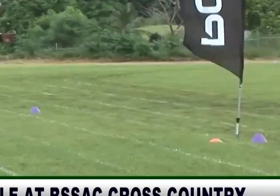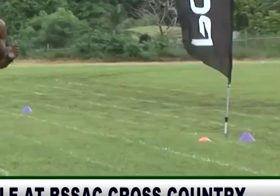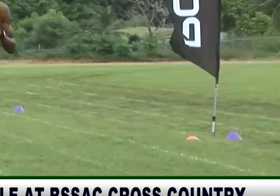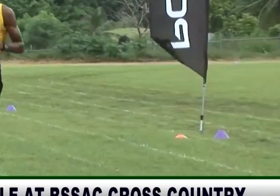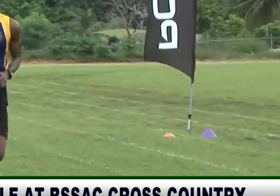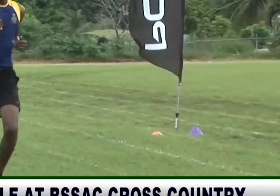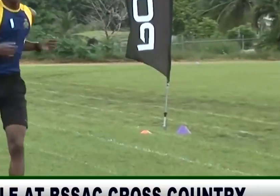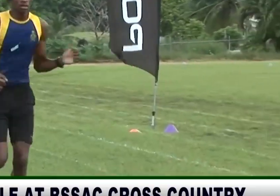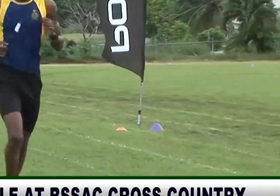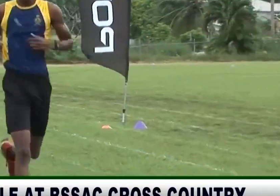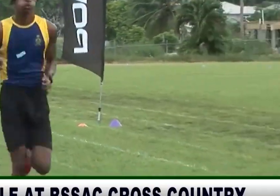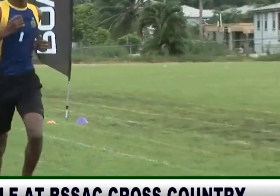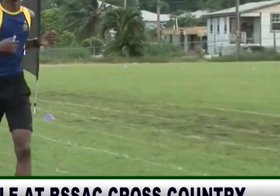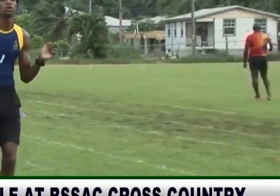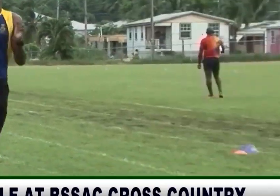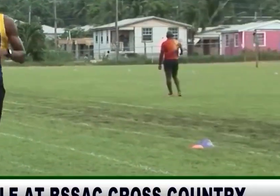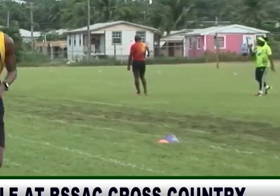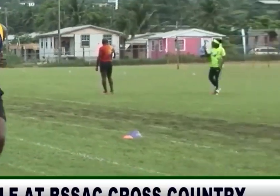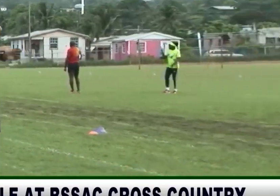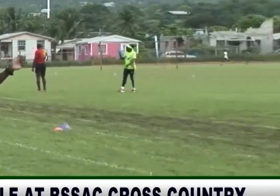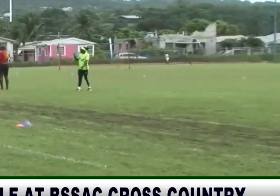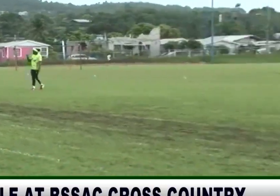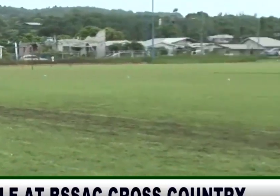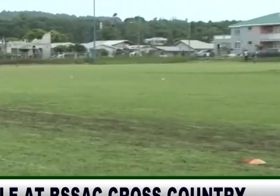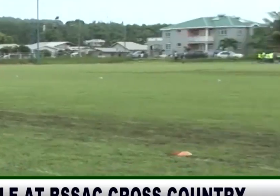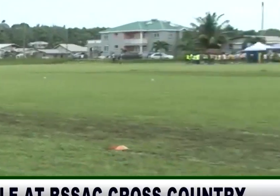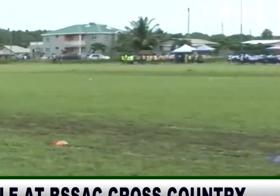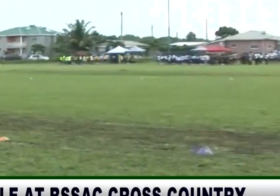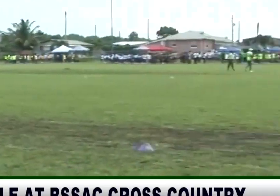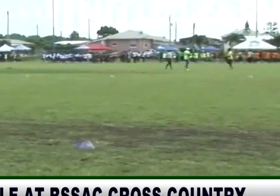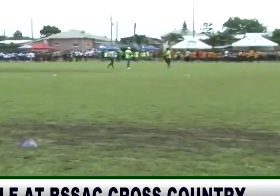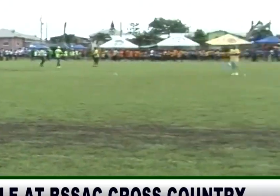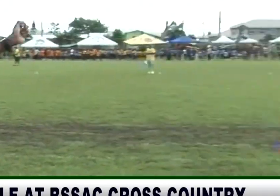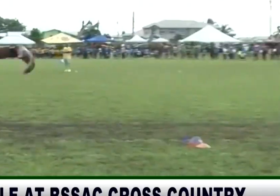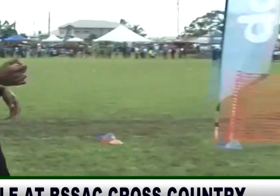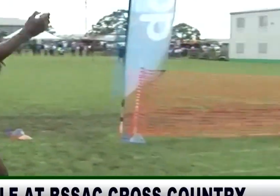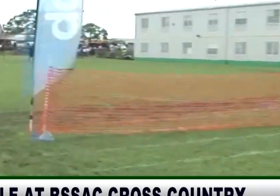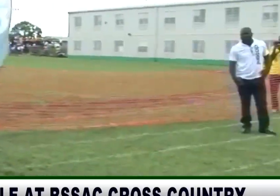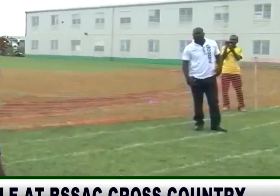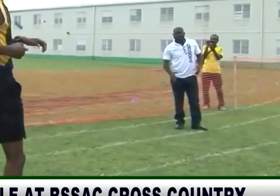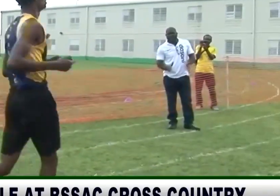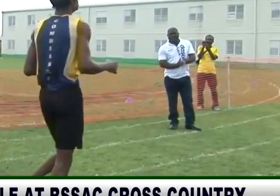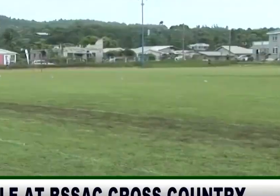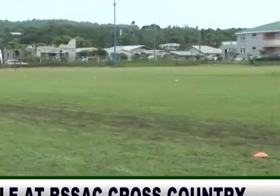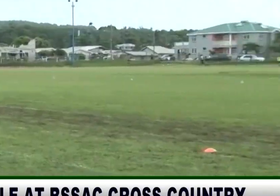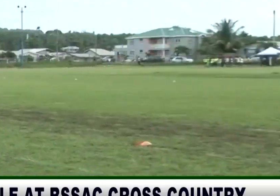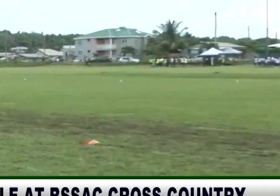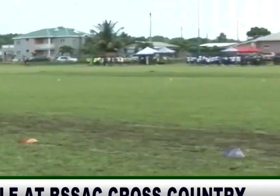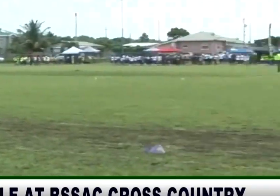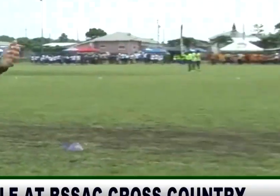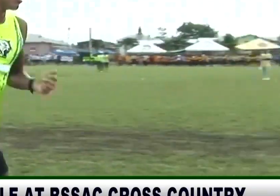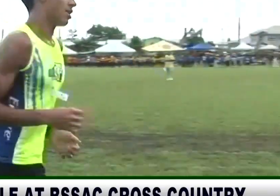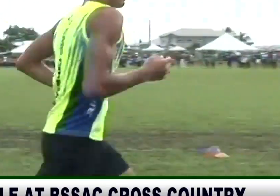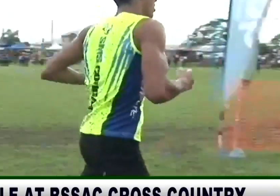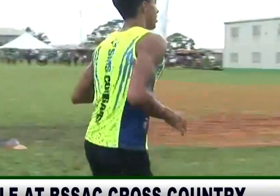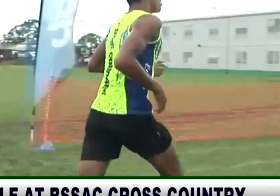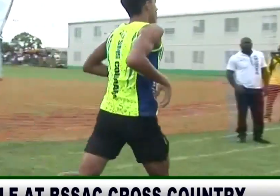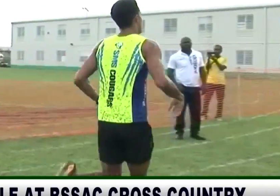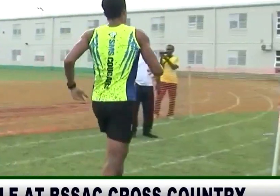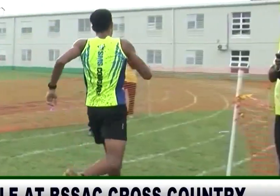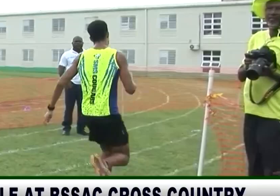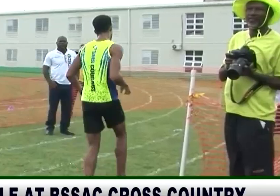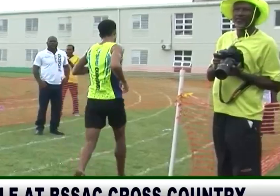Brandon Hines, 16 minutes, 14.61 seconds. Matthew Lashley, representing SMS Cougars, finished 4th, ahead